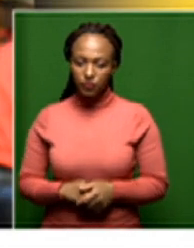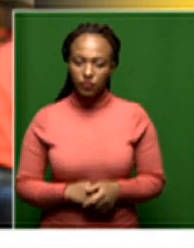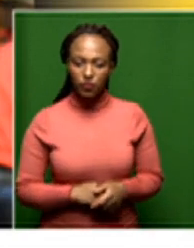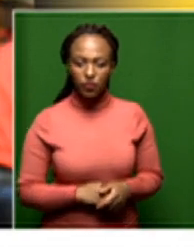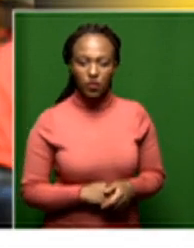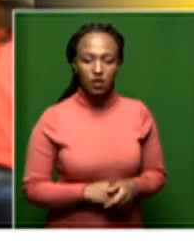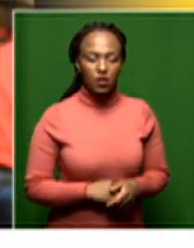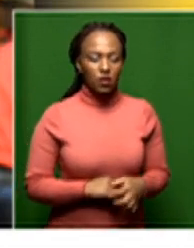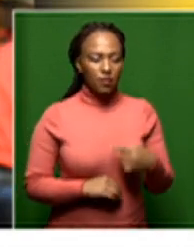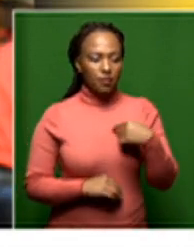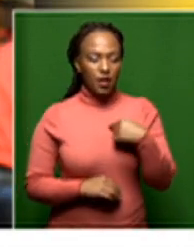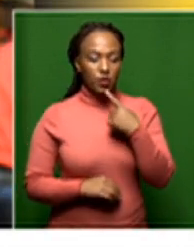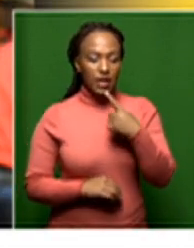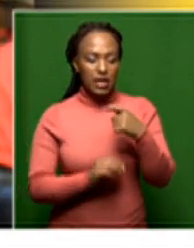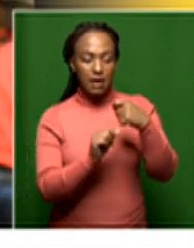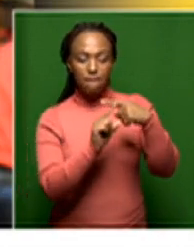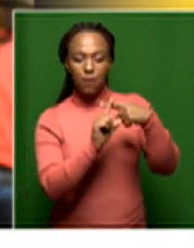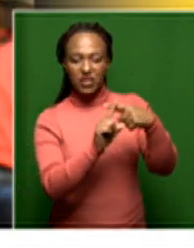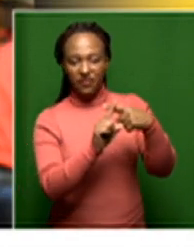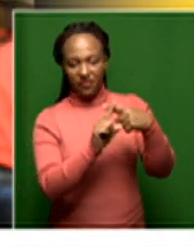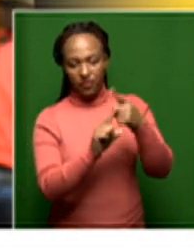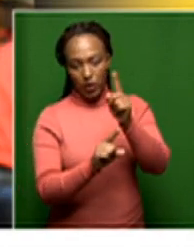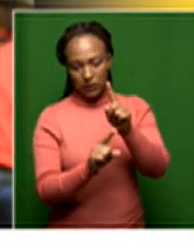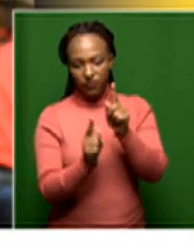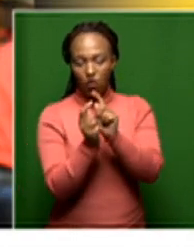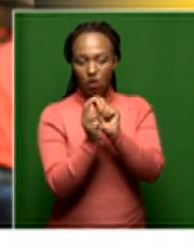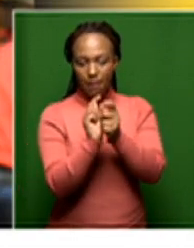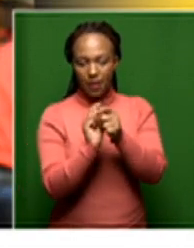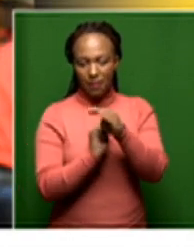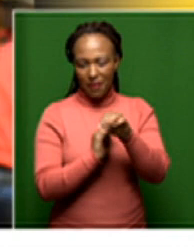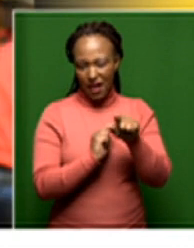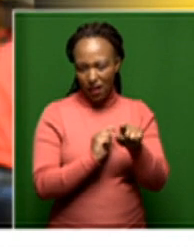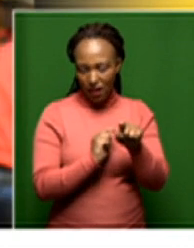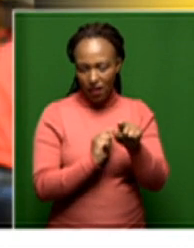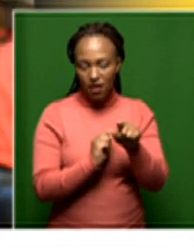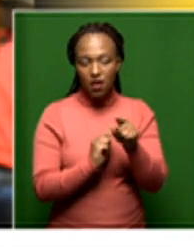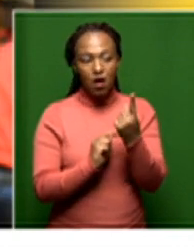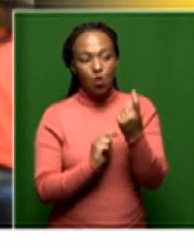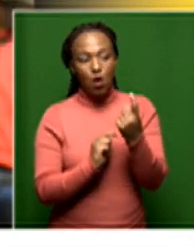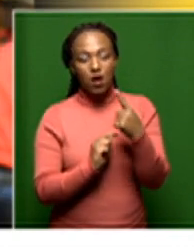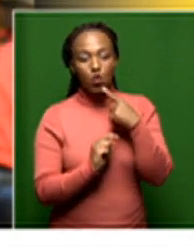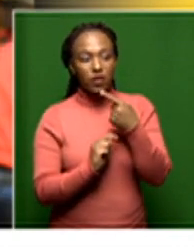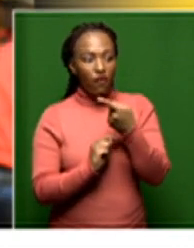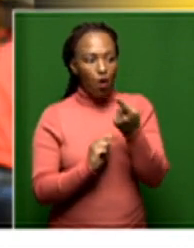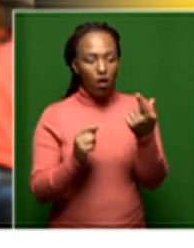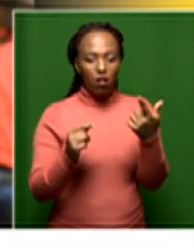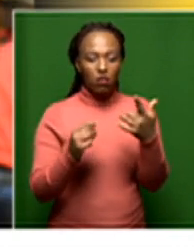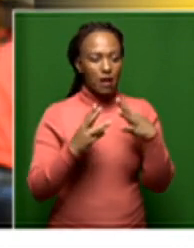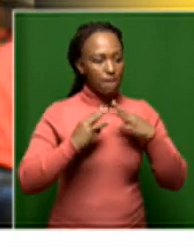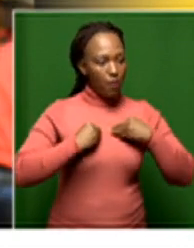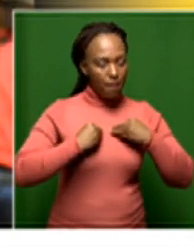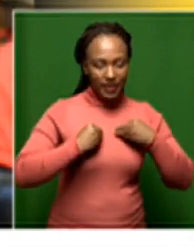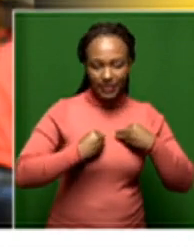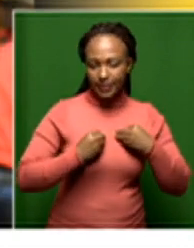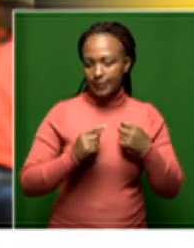on the positive side of the amendment. One is we know it applies to all property,